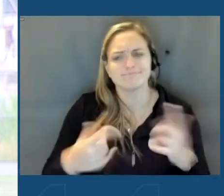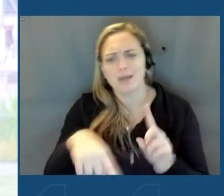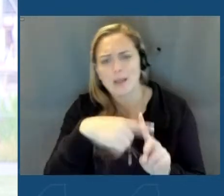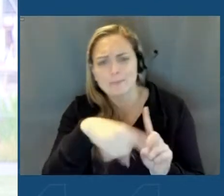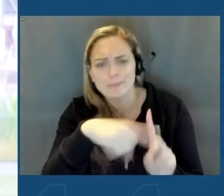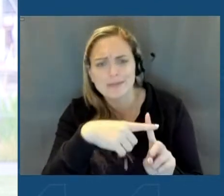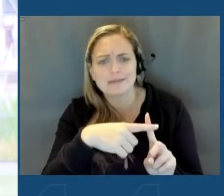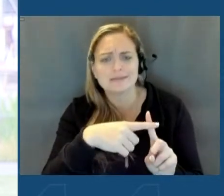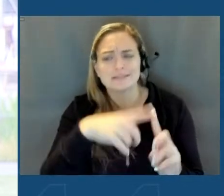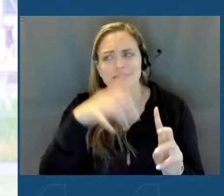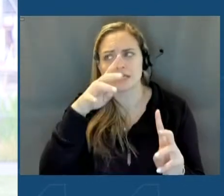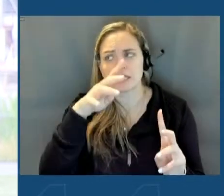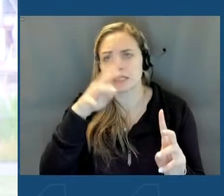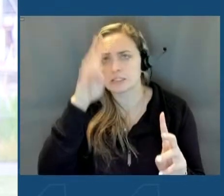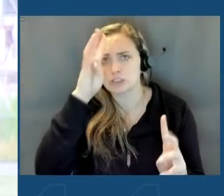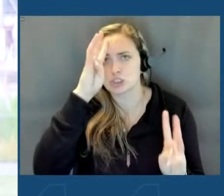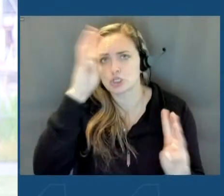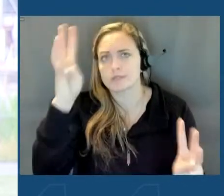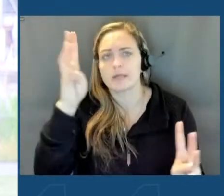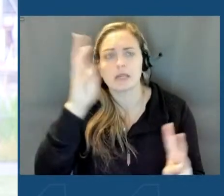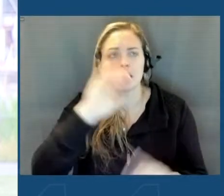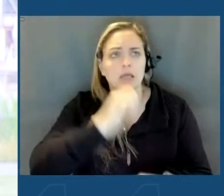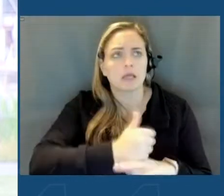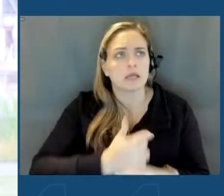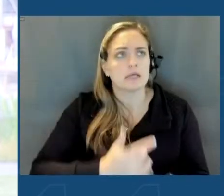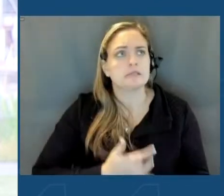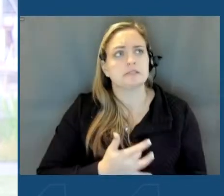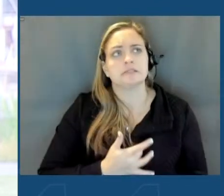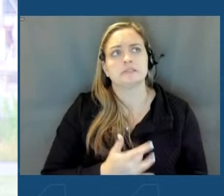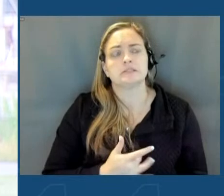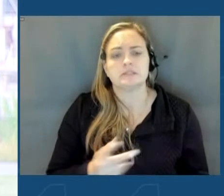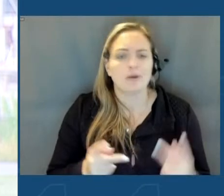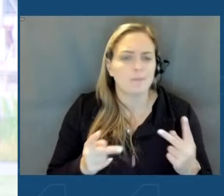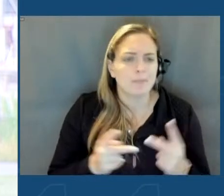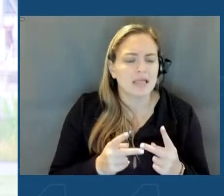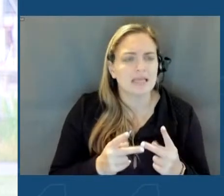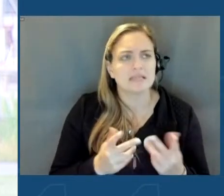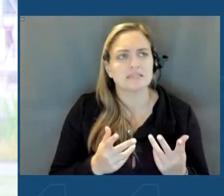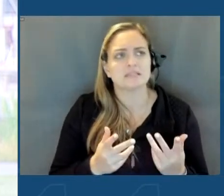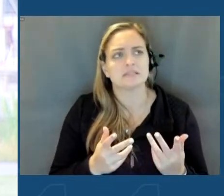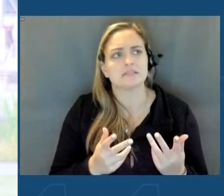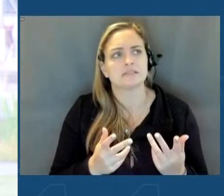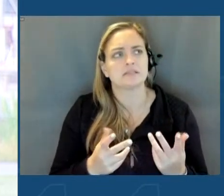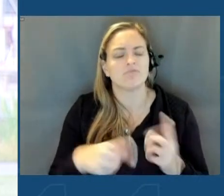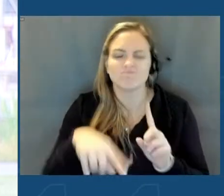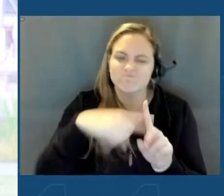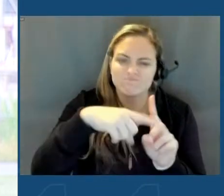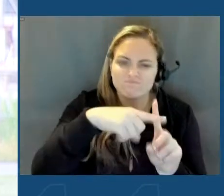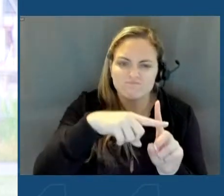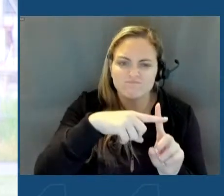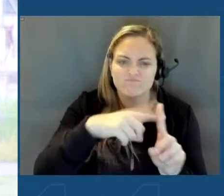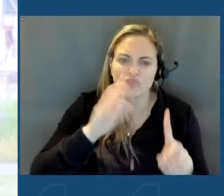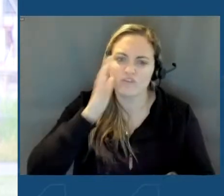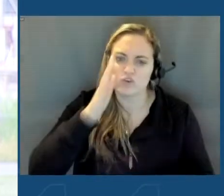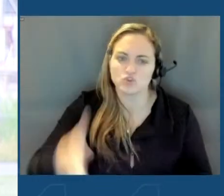It's creating a sense of place, a sense of optimism for the future.